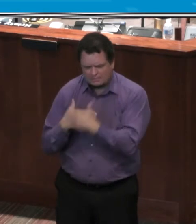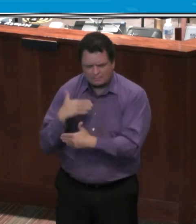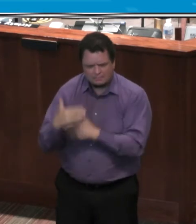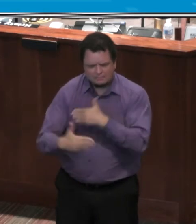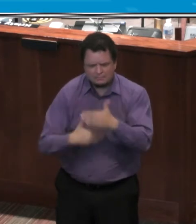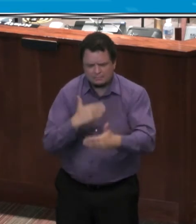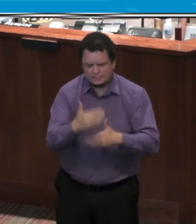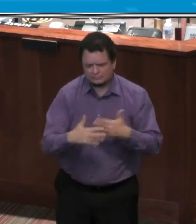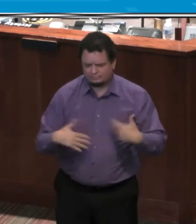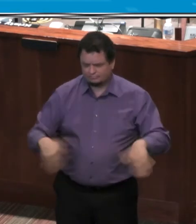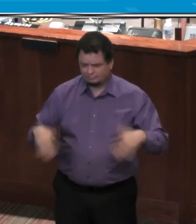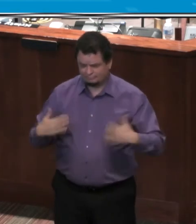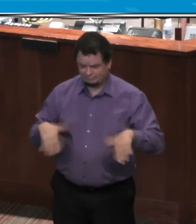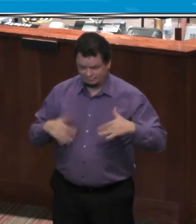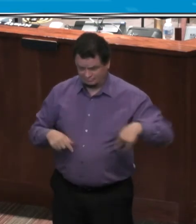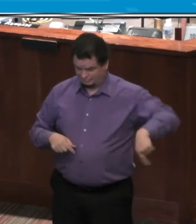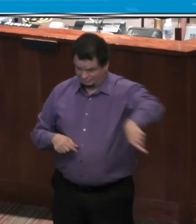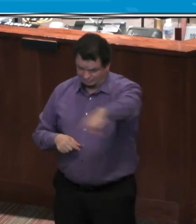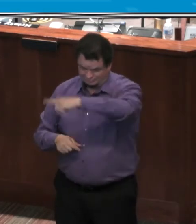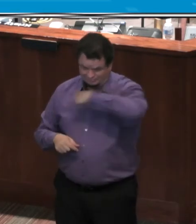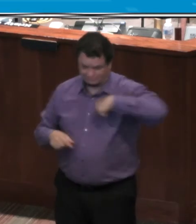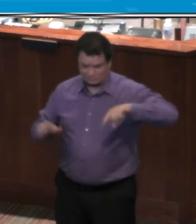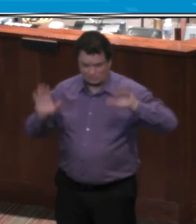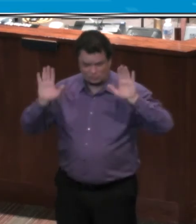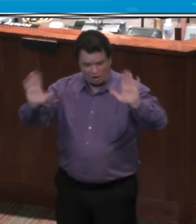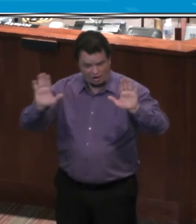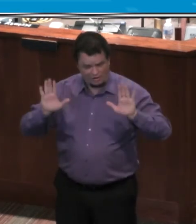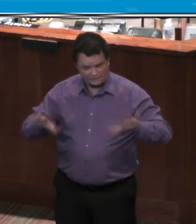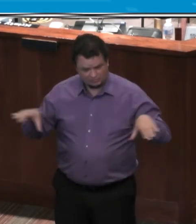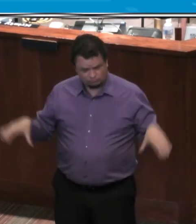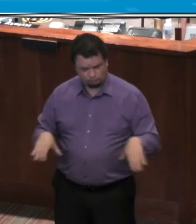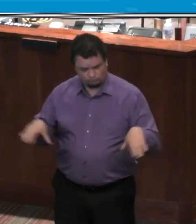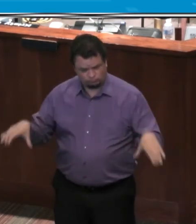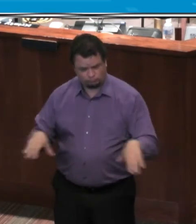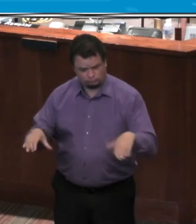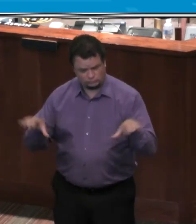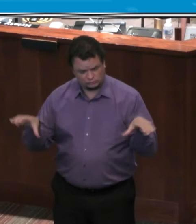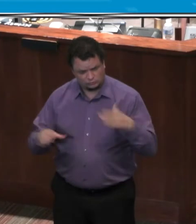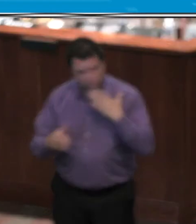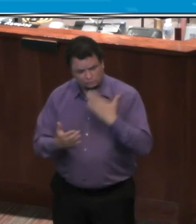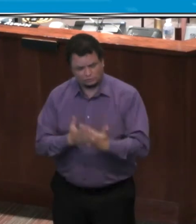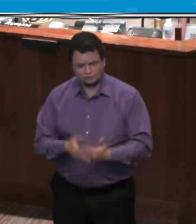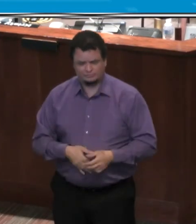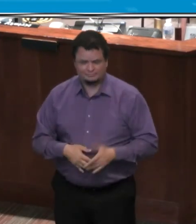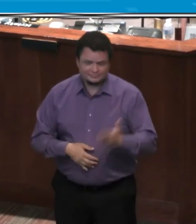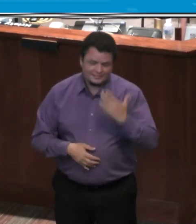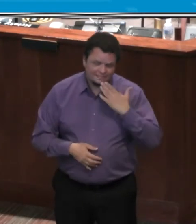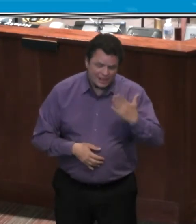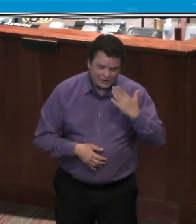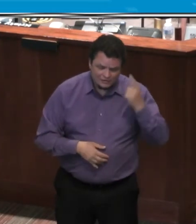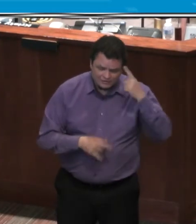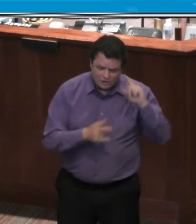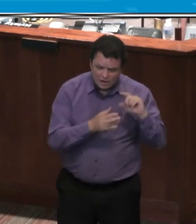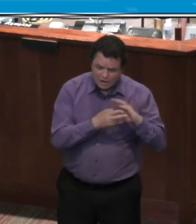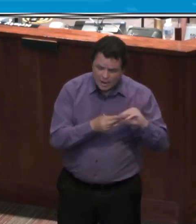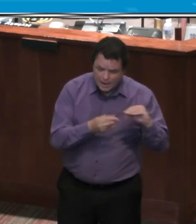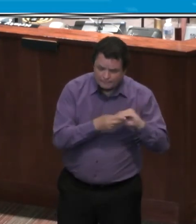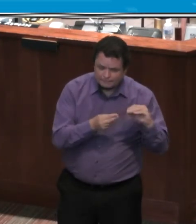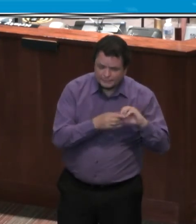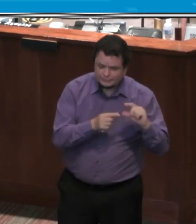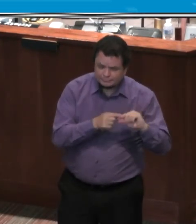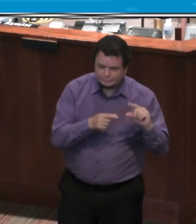the comments that Board of Health members have made, because I always say that you might not see them doing a